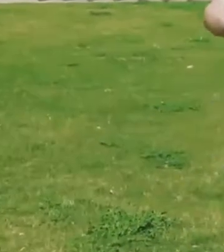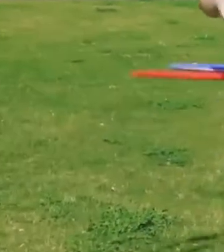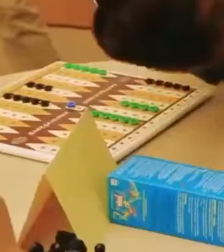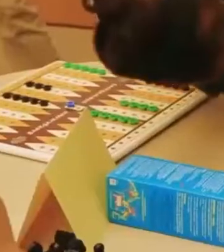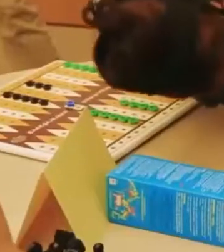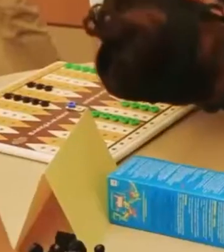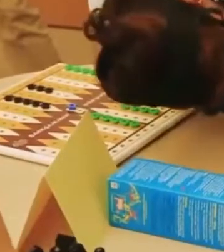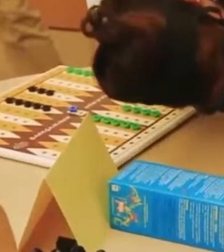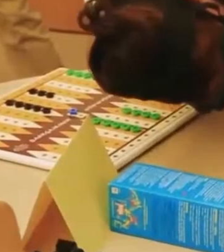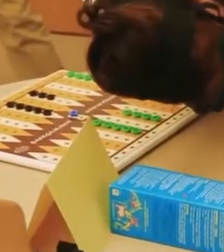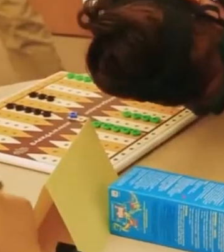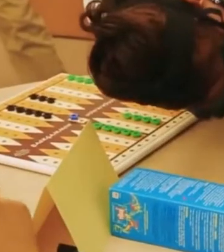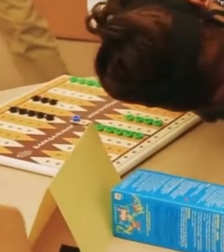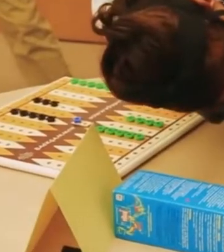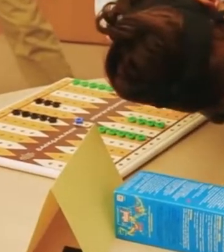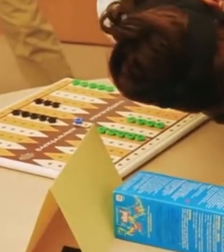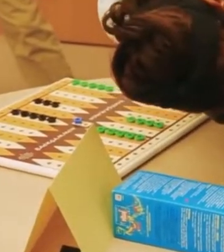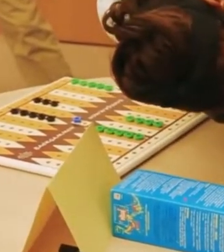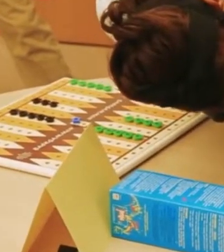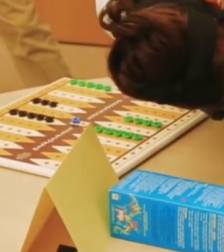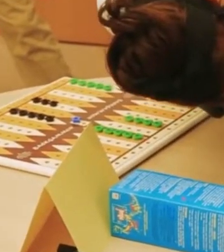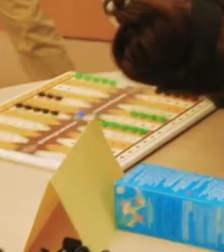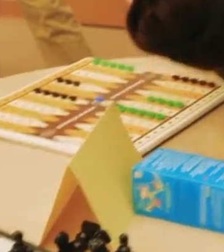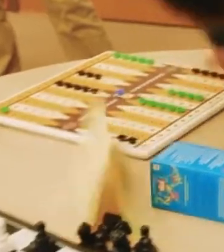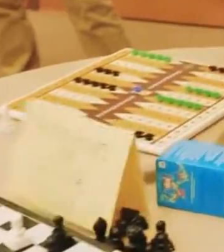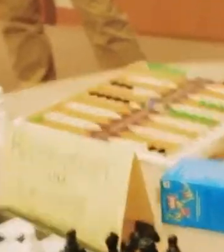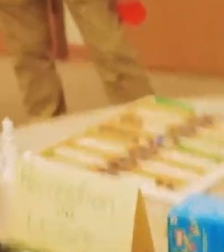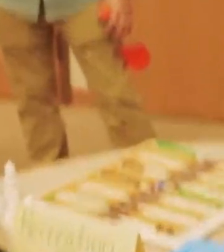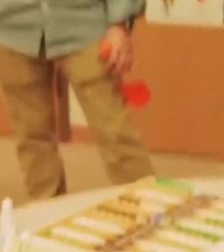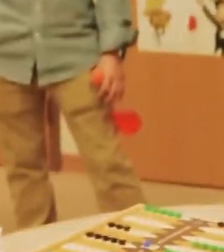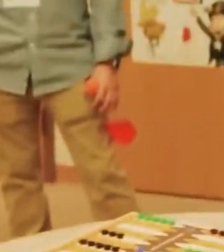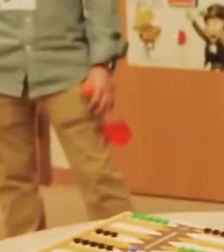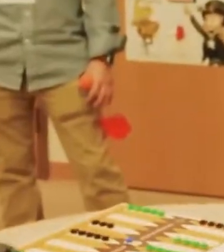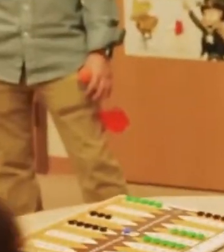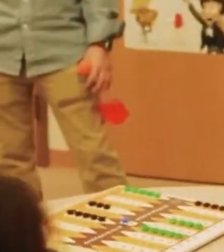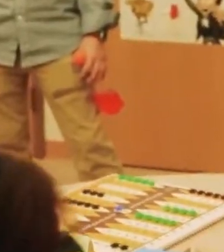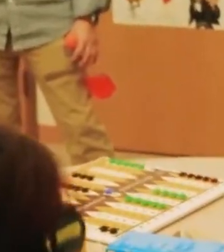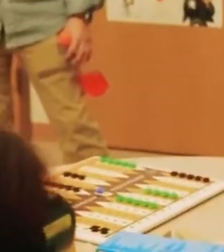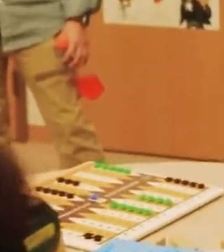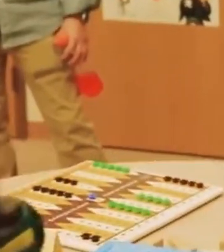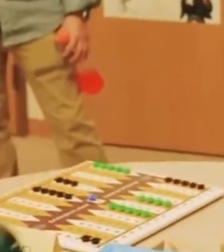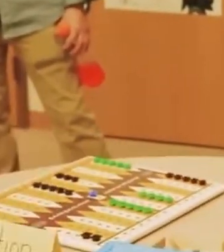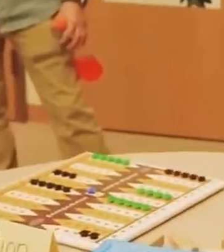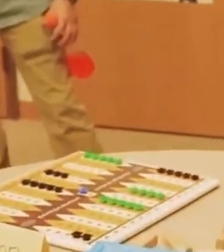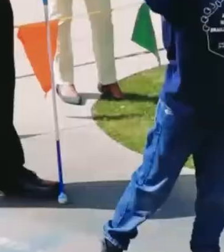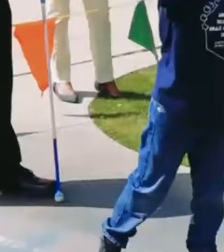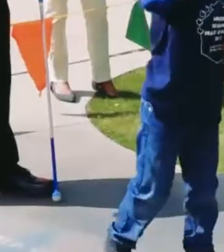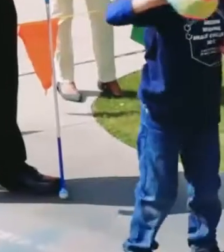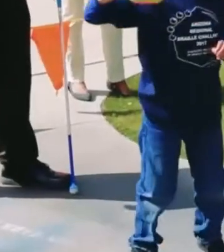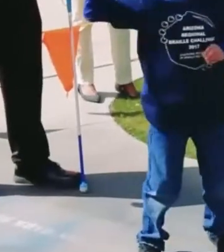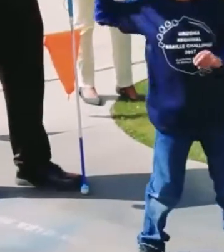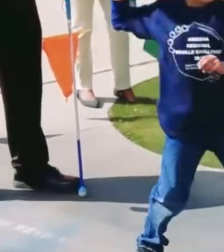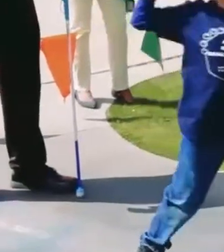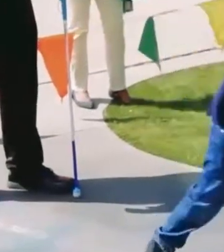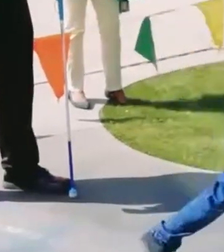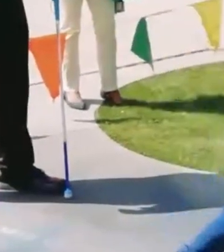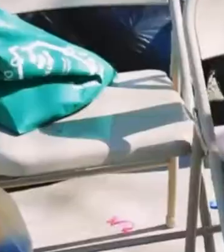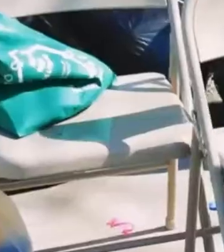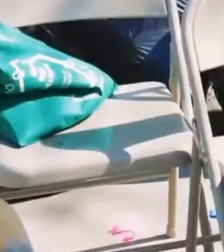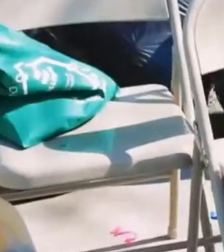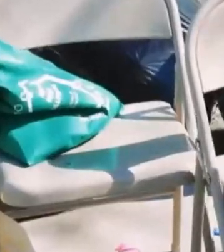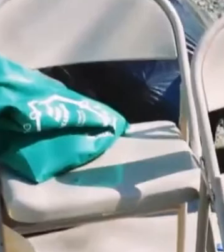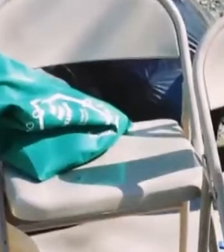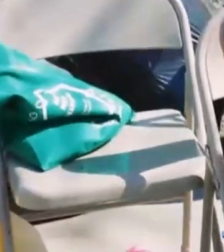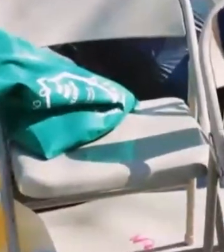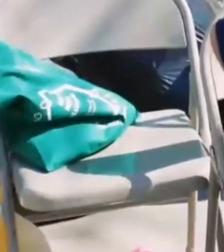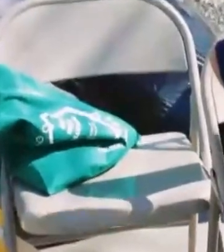hula hoops. Parents wearing goggles play a game of Jenga as the tower spills over. Outside, a boy throws